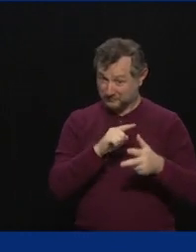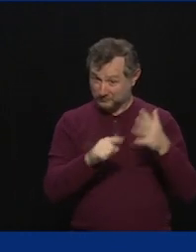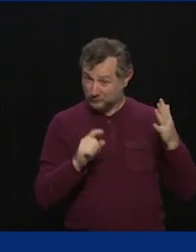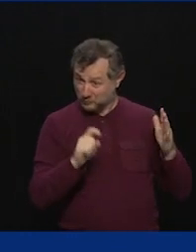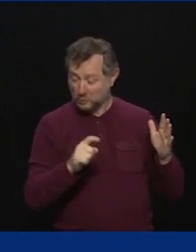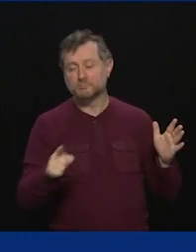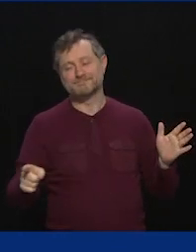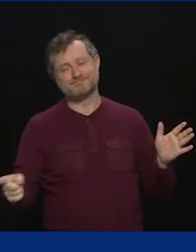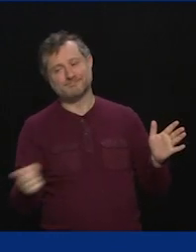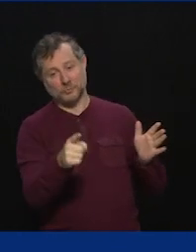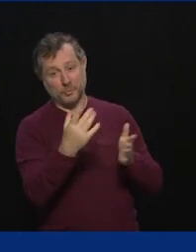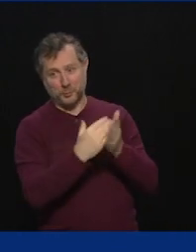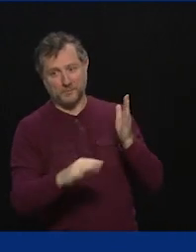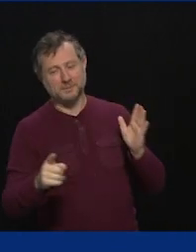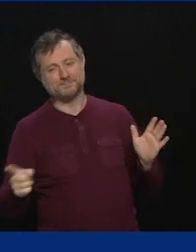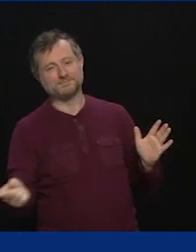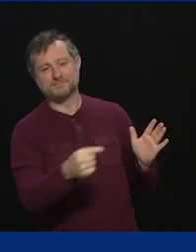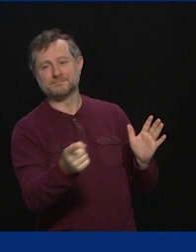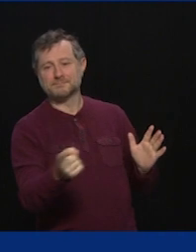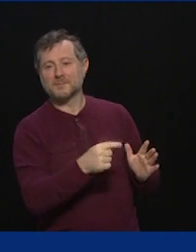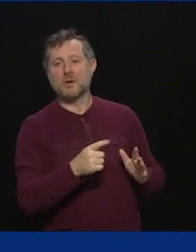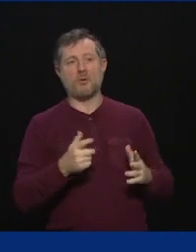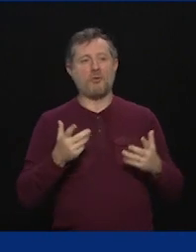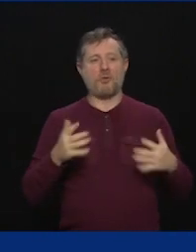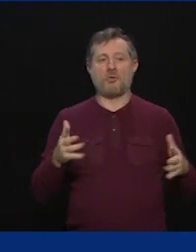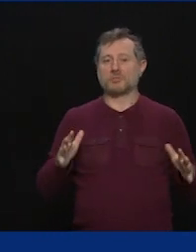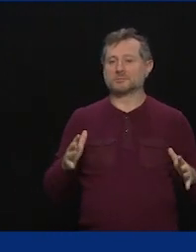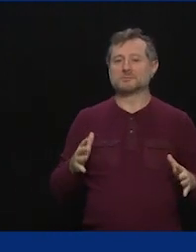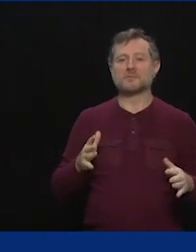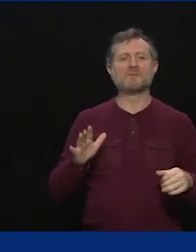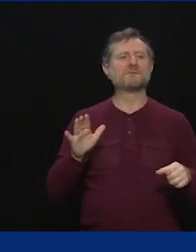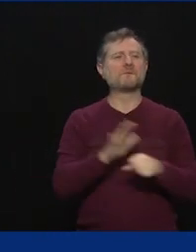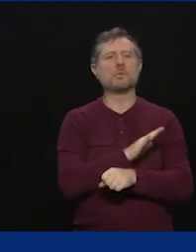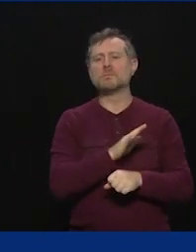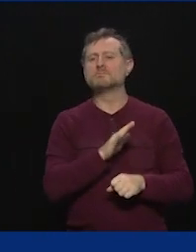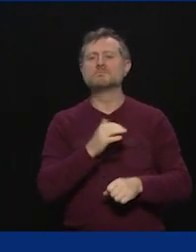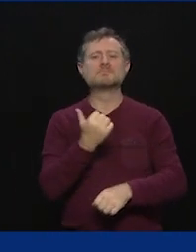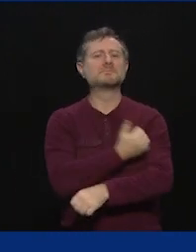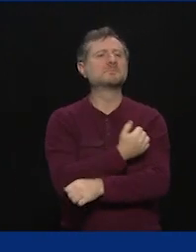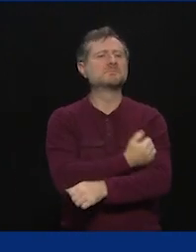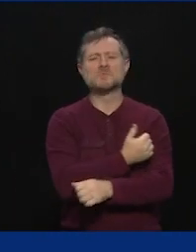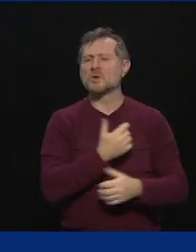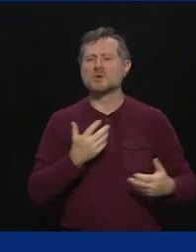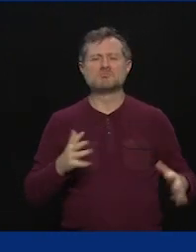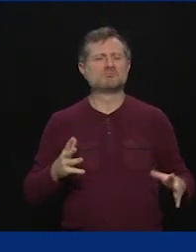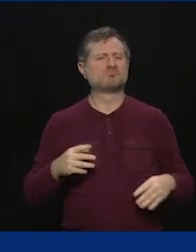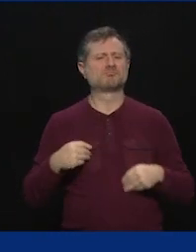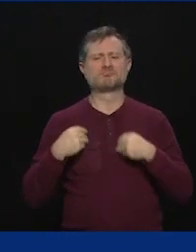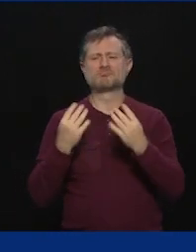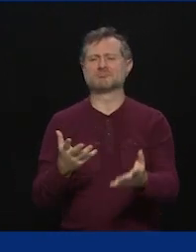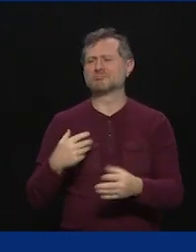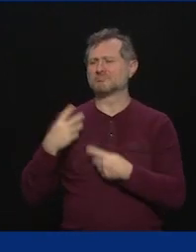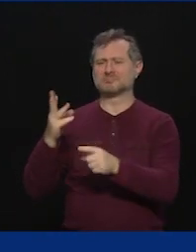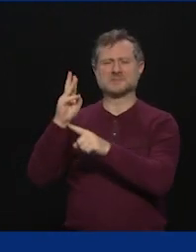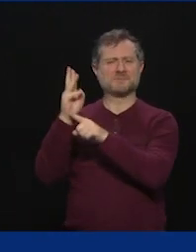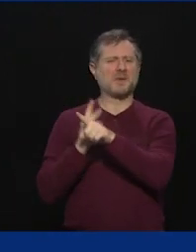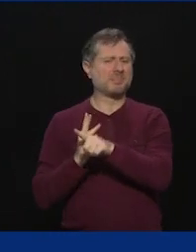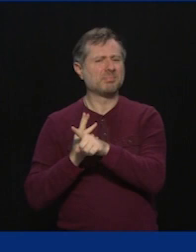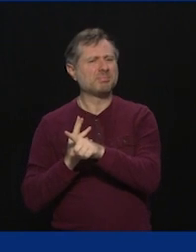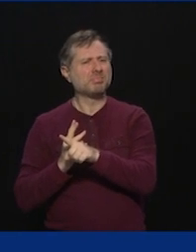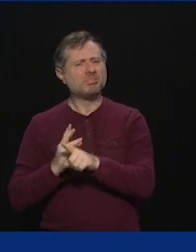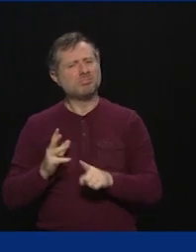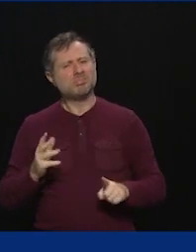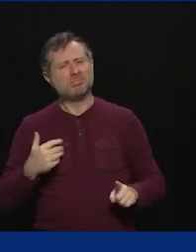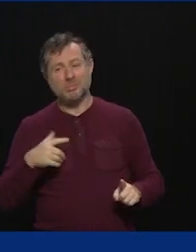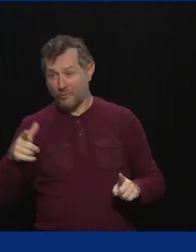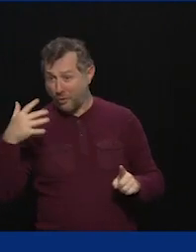now, if you've already had been fully vaccinated and you've had at least 6 months lapse, please get your booster